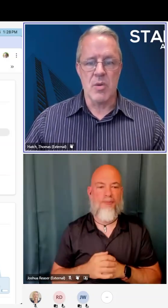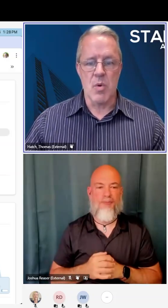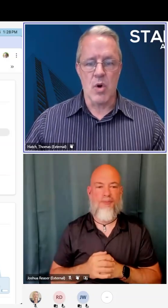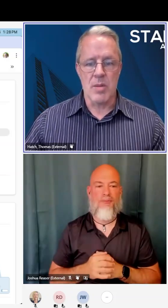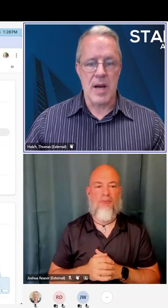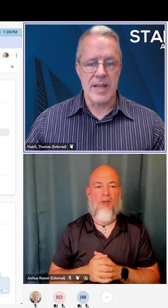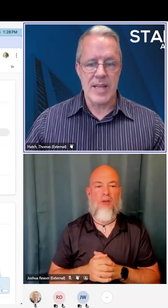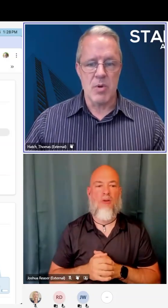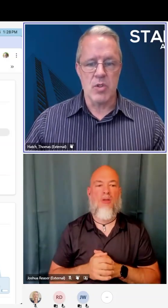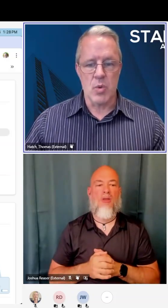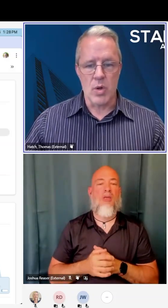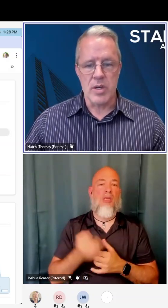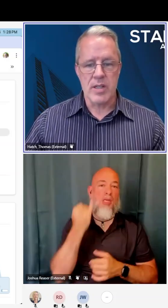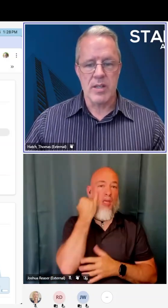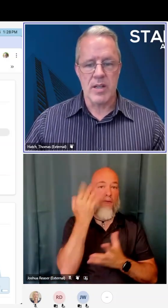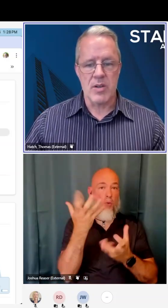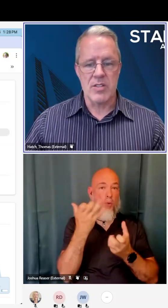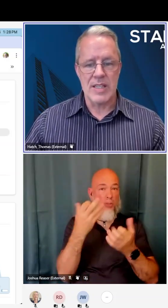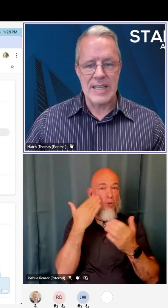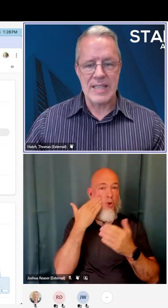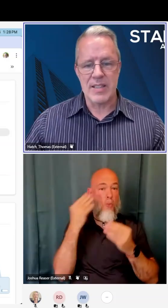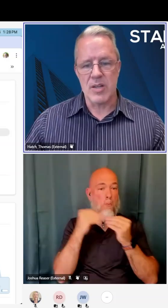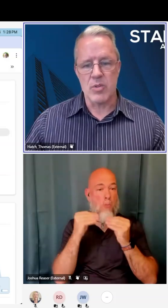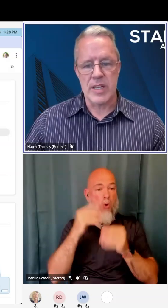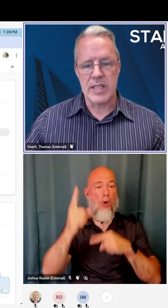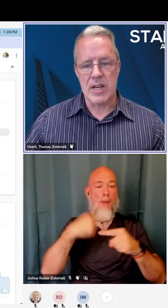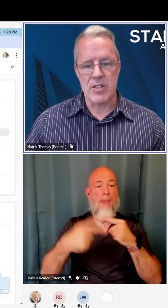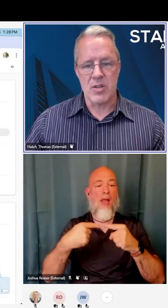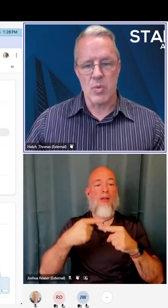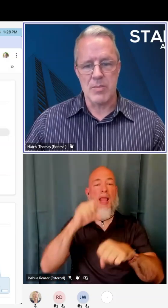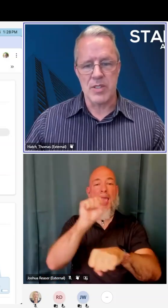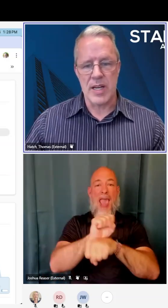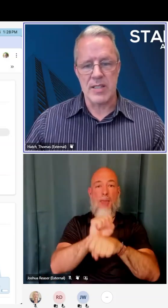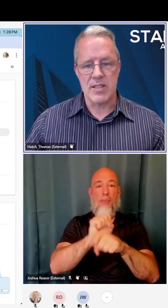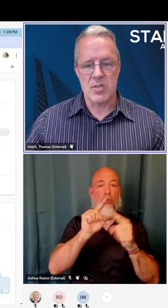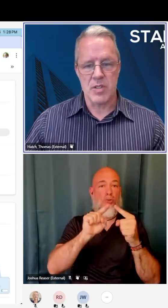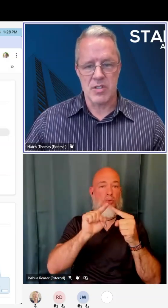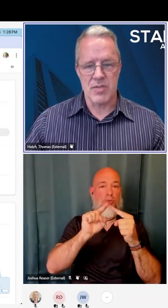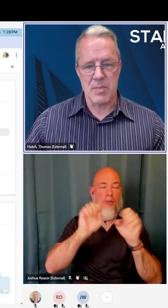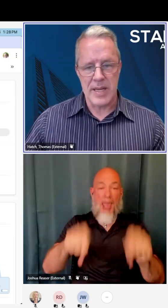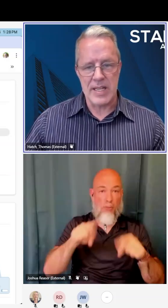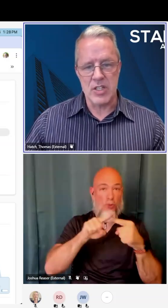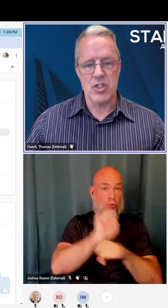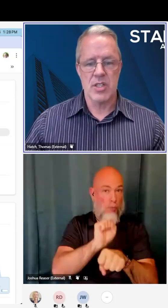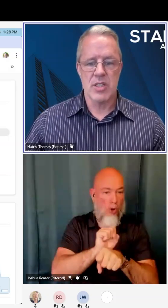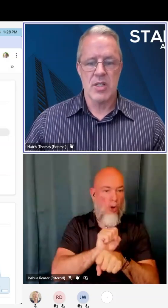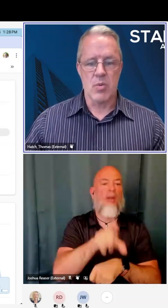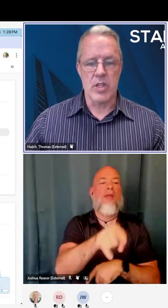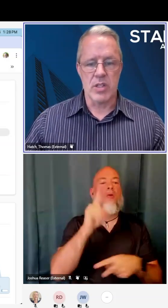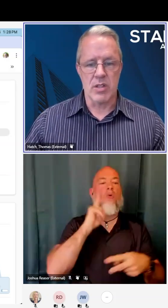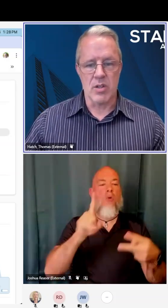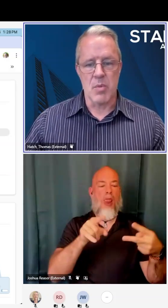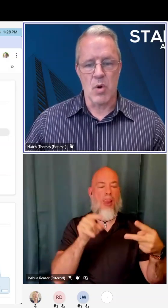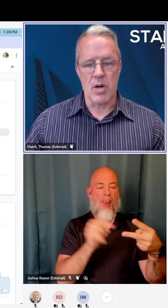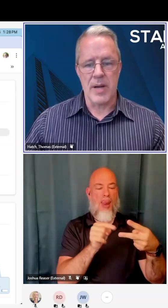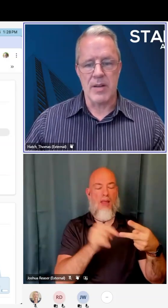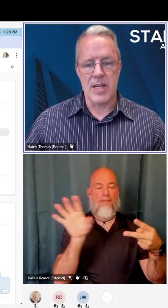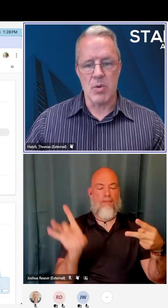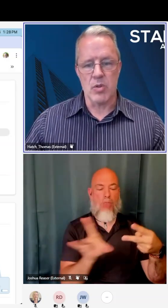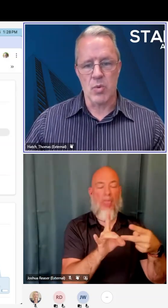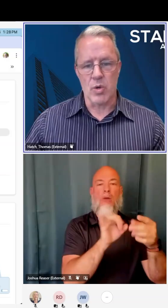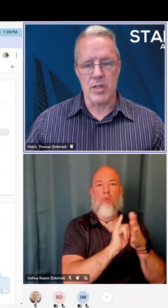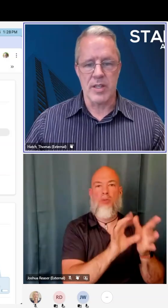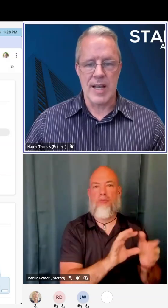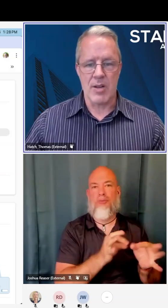you want to know more about able to work, there is a link that will take you out to the website specific page where you can learn more